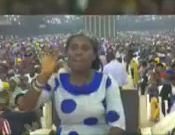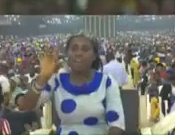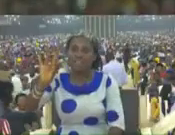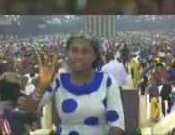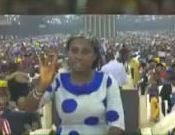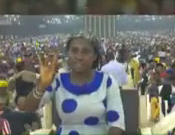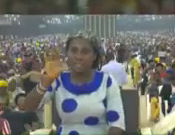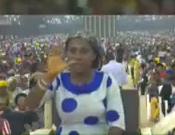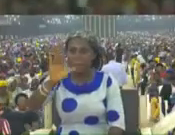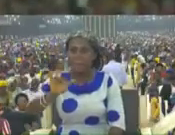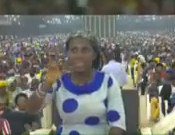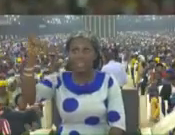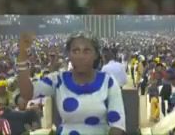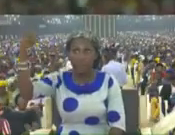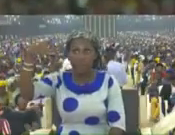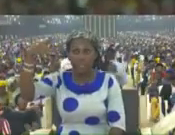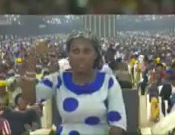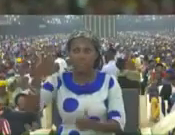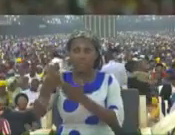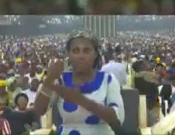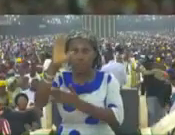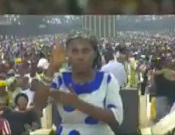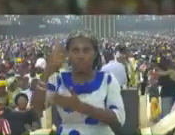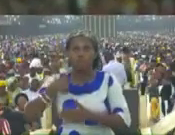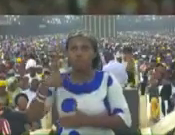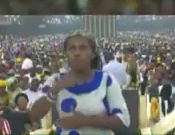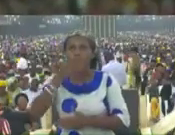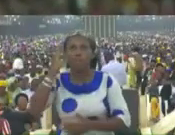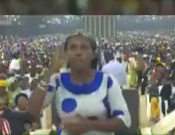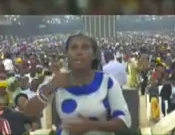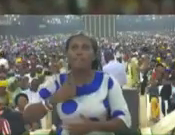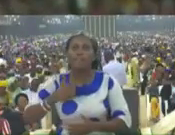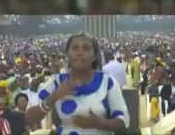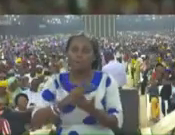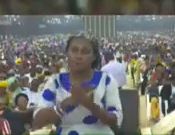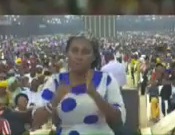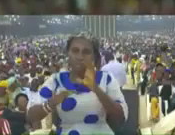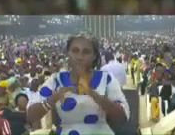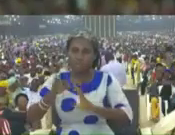by the grace of God, we'll have a Holy Ghost Congress.